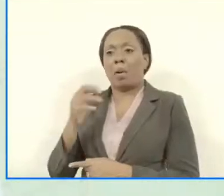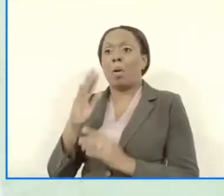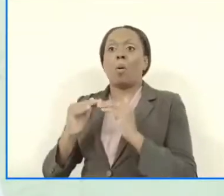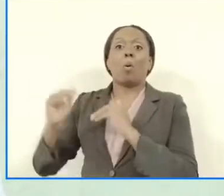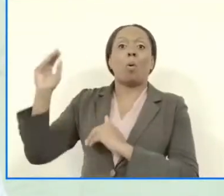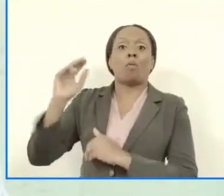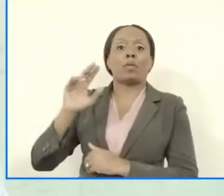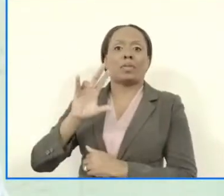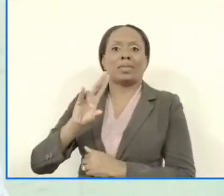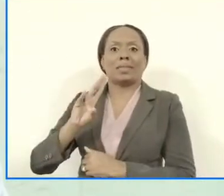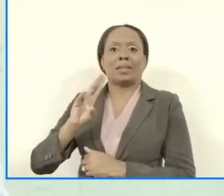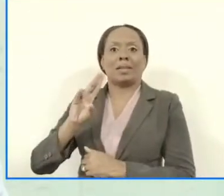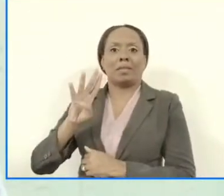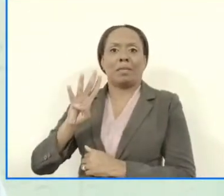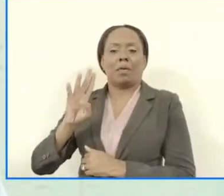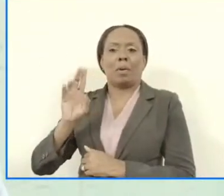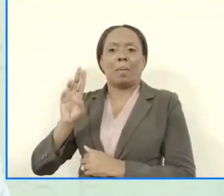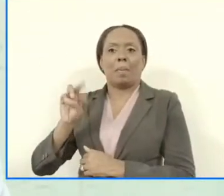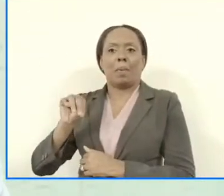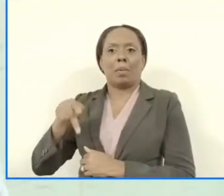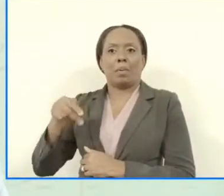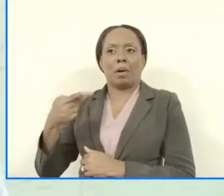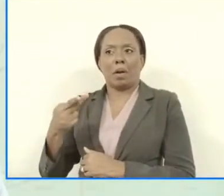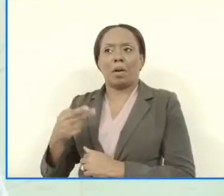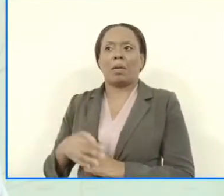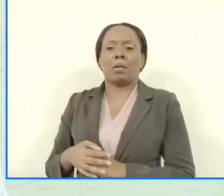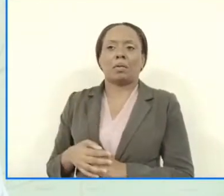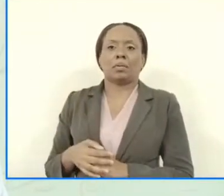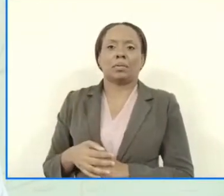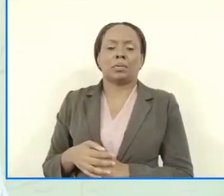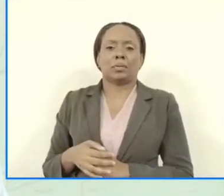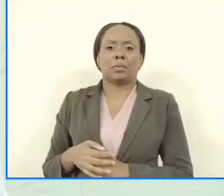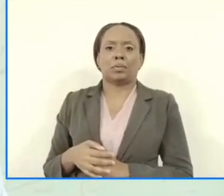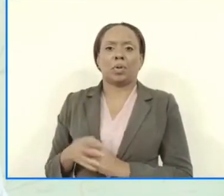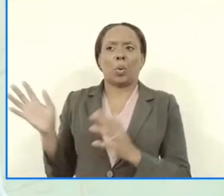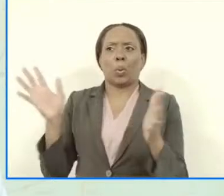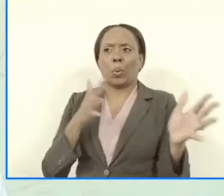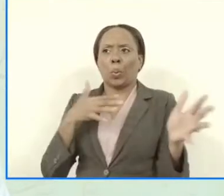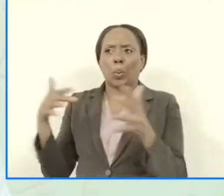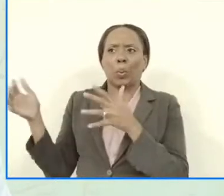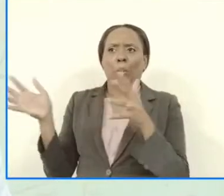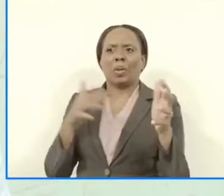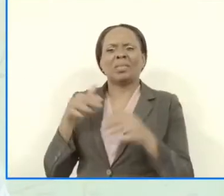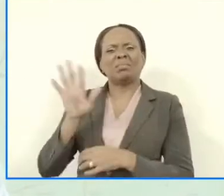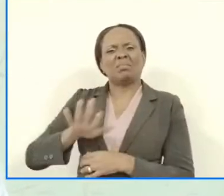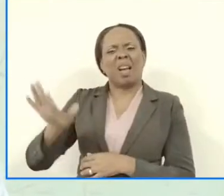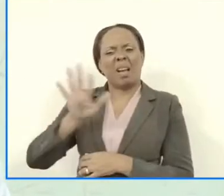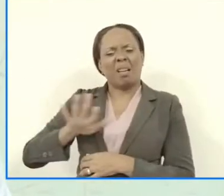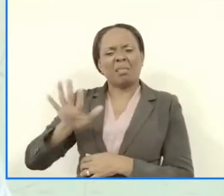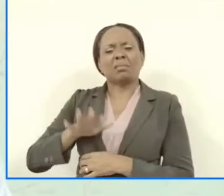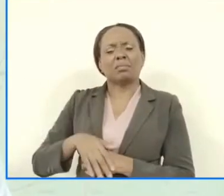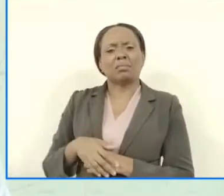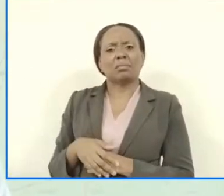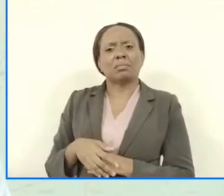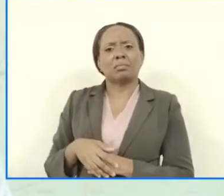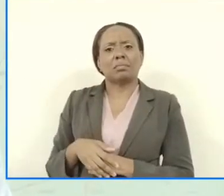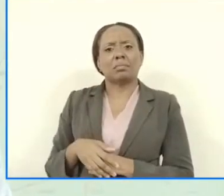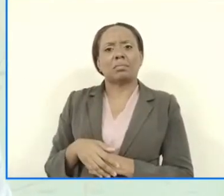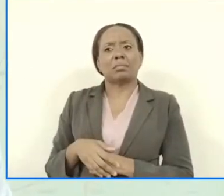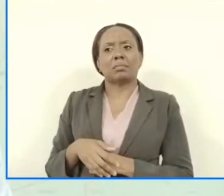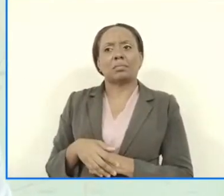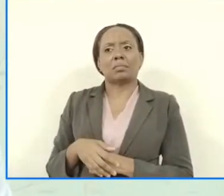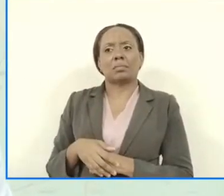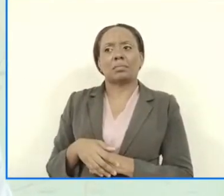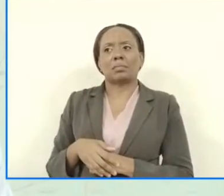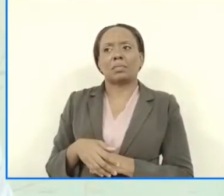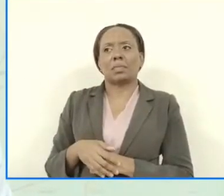minute, average, not gusts, not lulls, the average, for 1 minute,